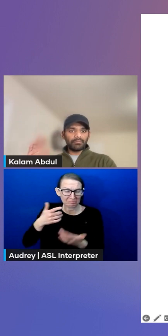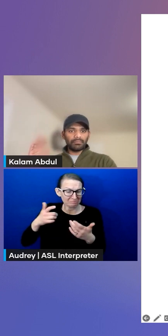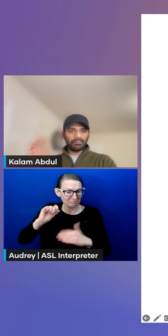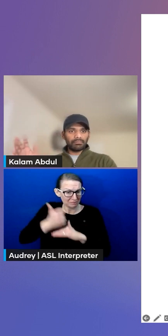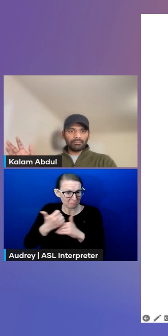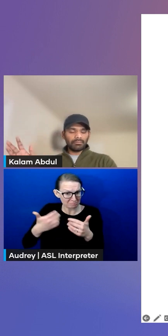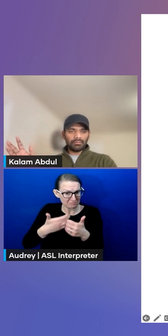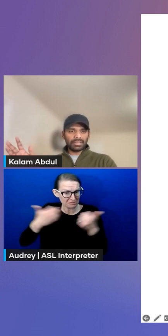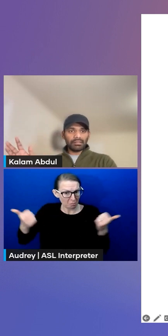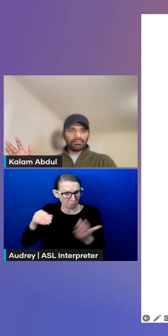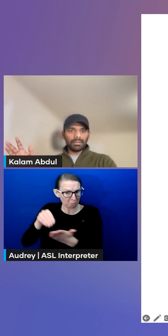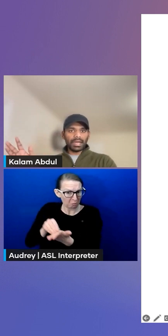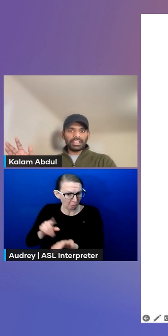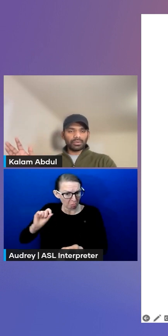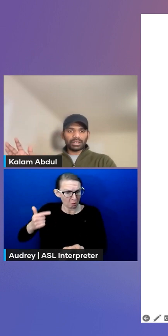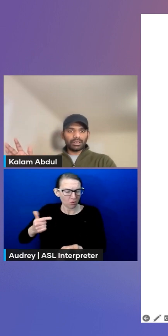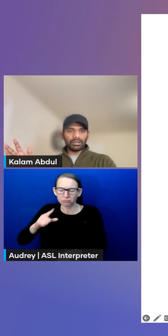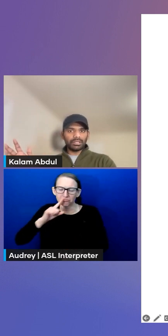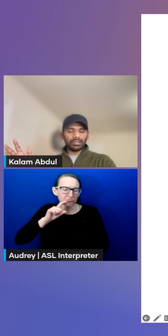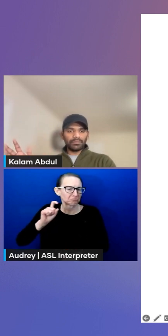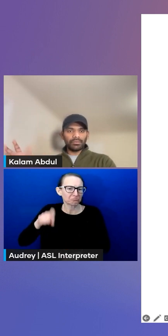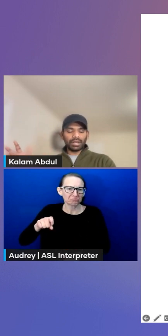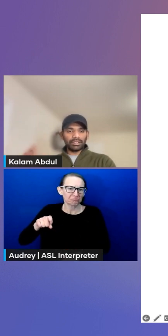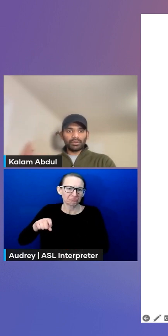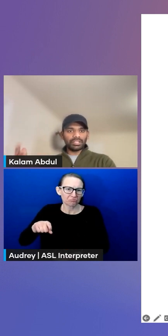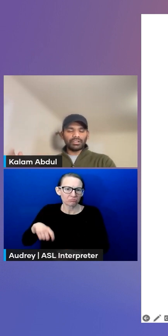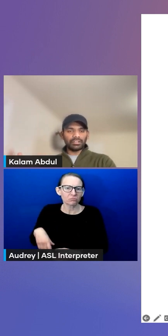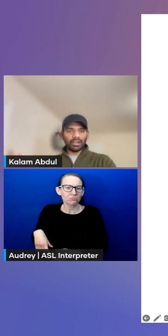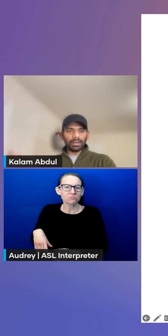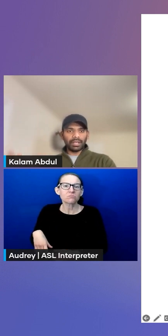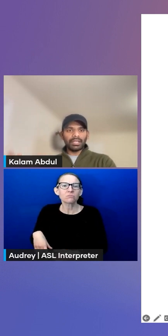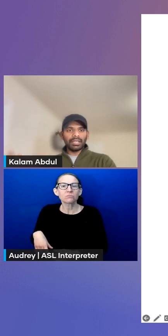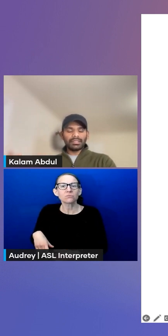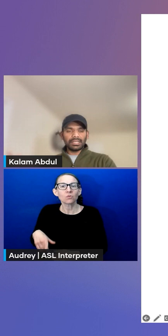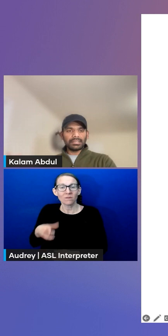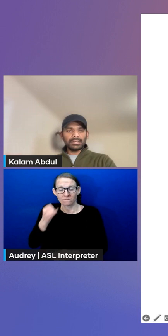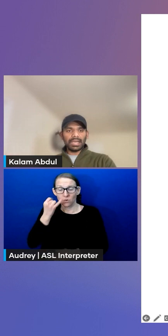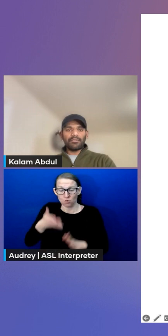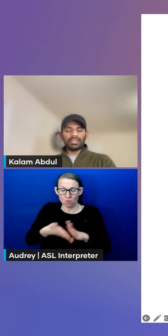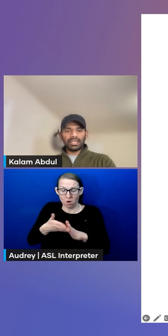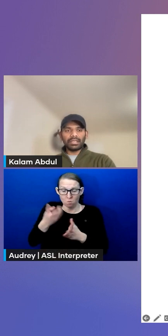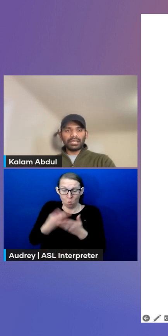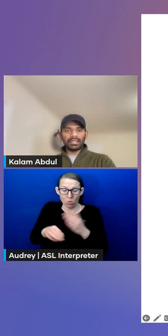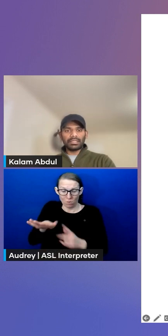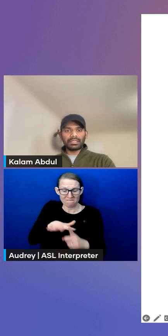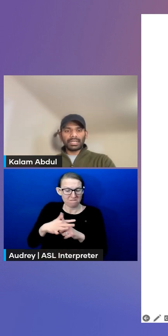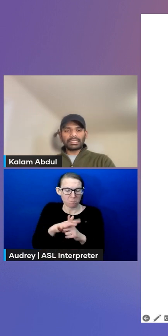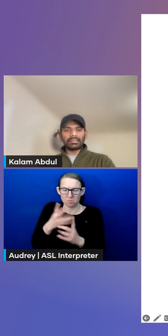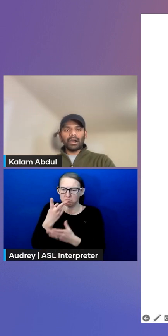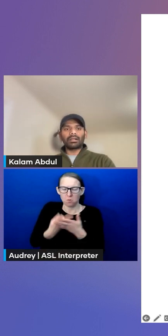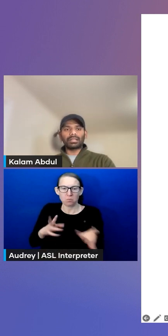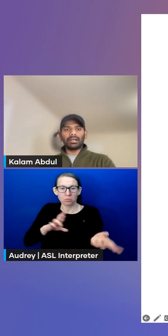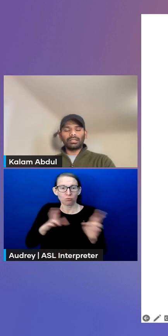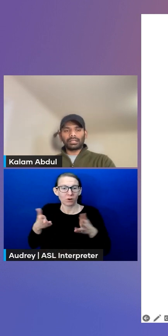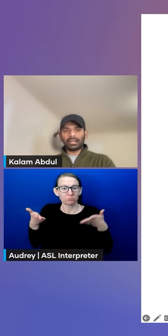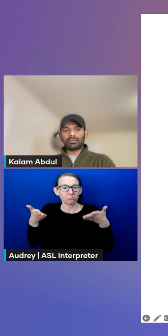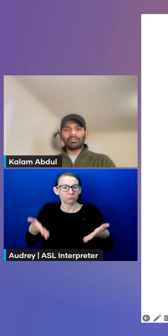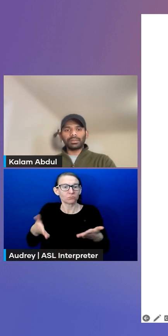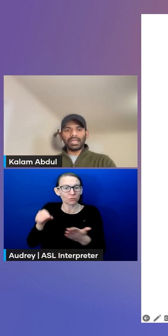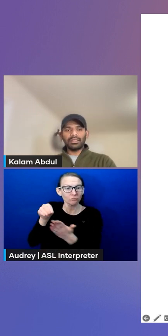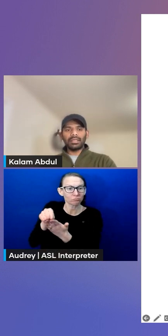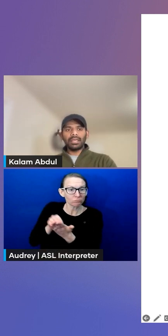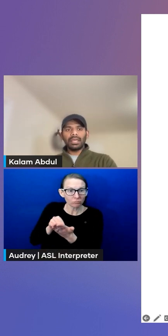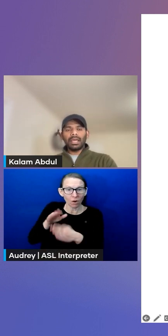for self-managed worker nodes if you're running those in your environment, since everything is get logged on the